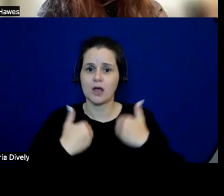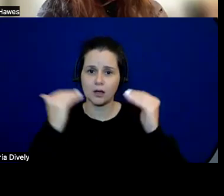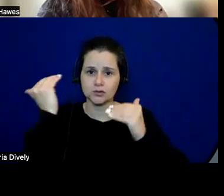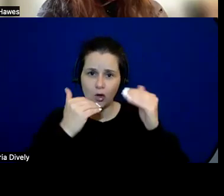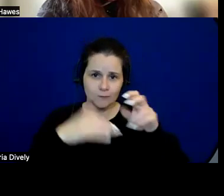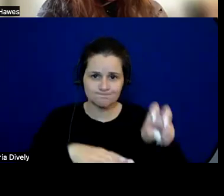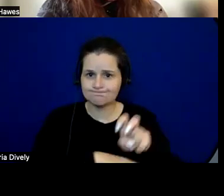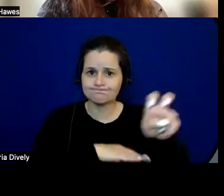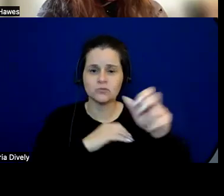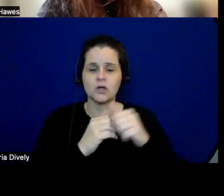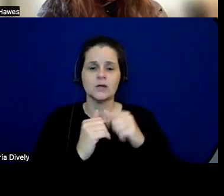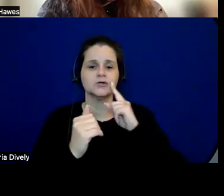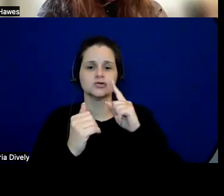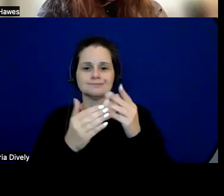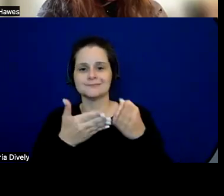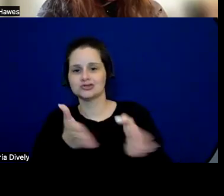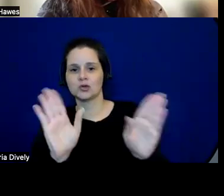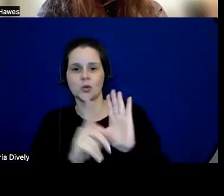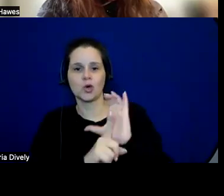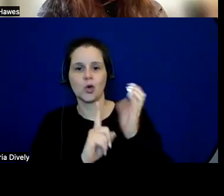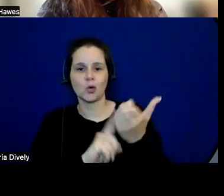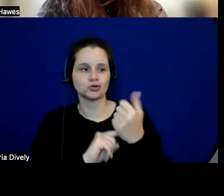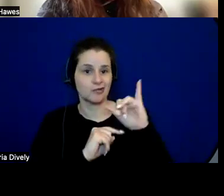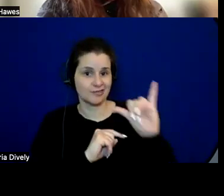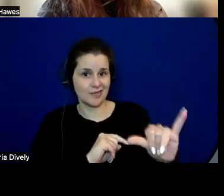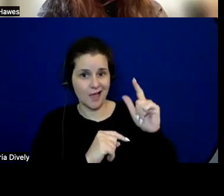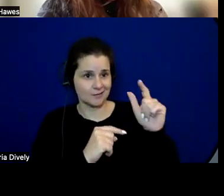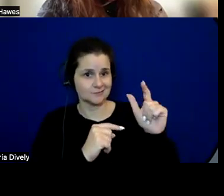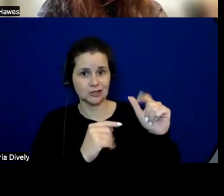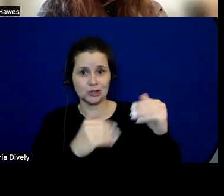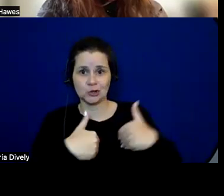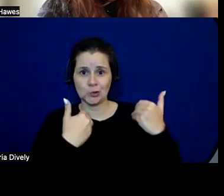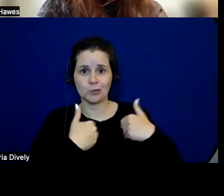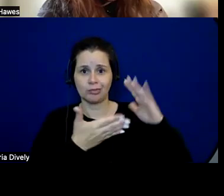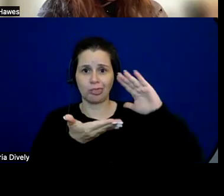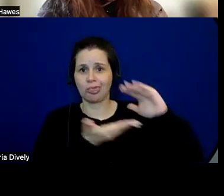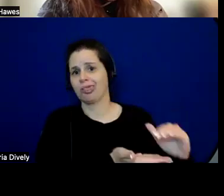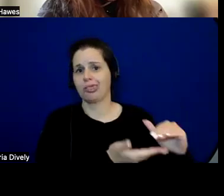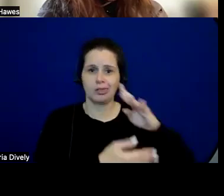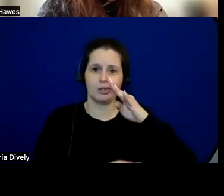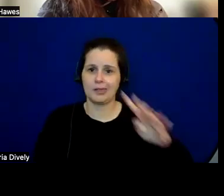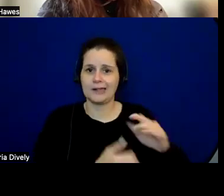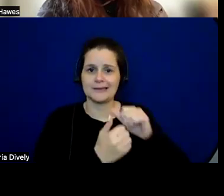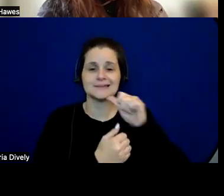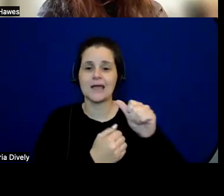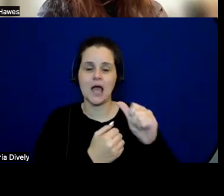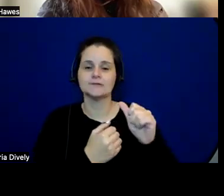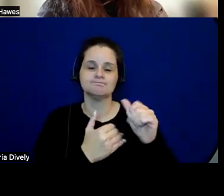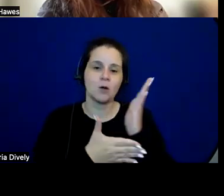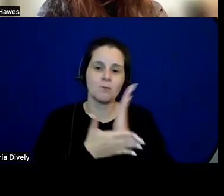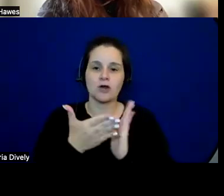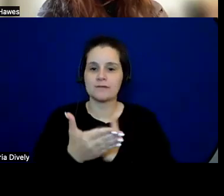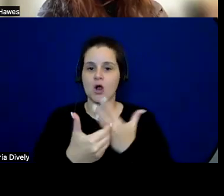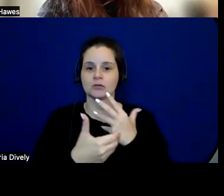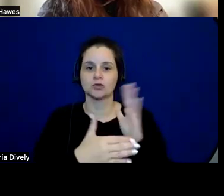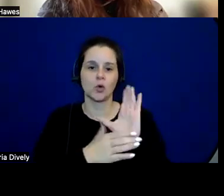like the general culture of minimizing youth, like that is not an aspect of our culture that we share. And